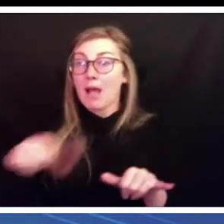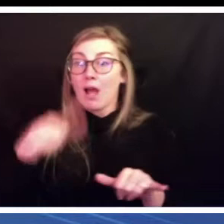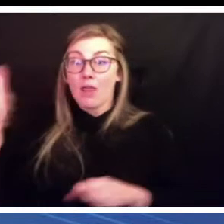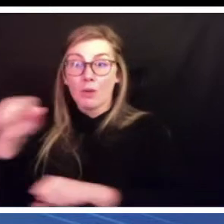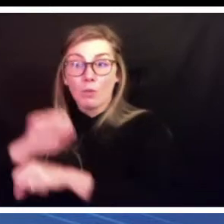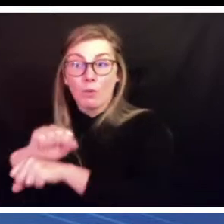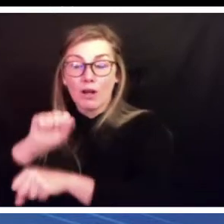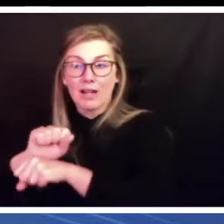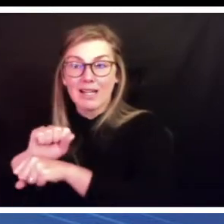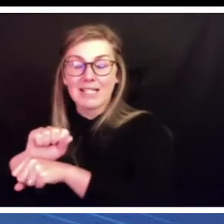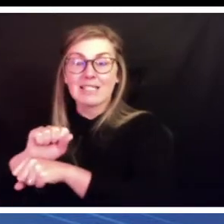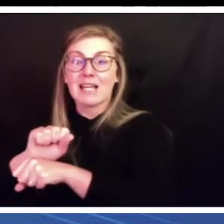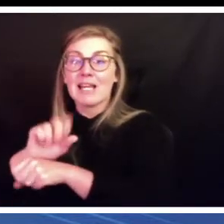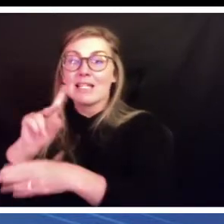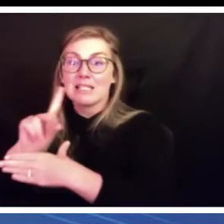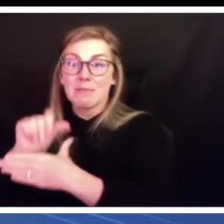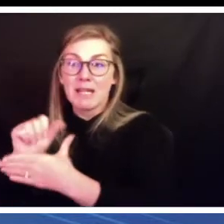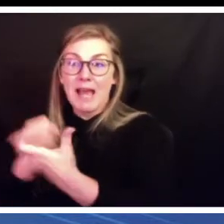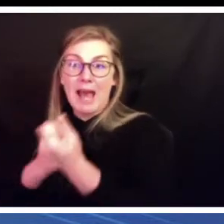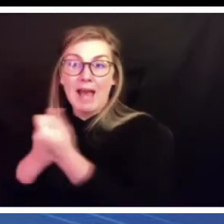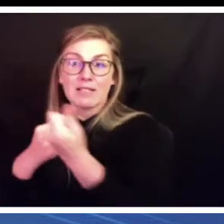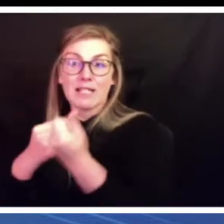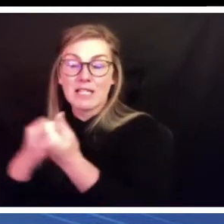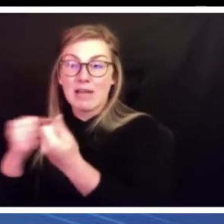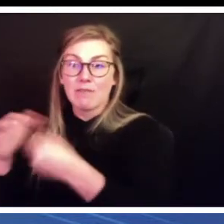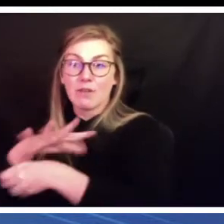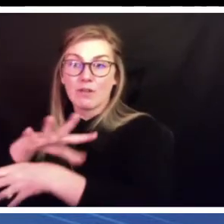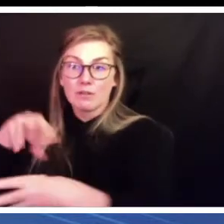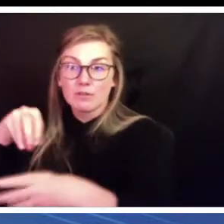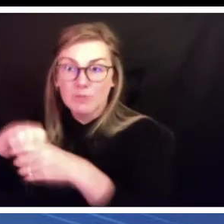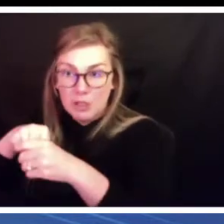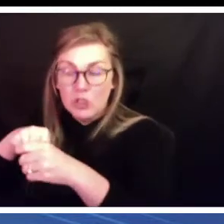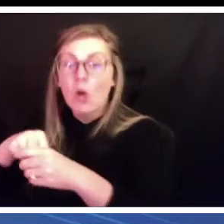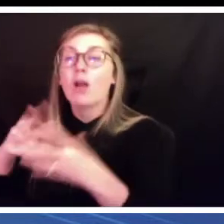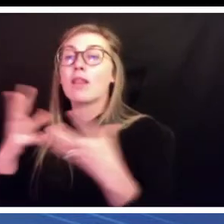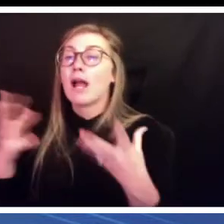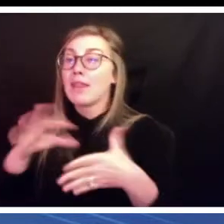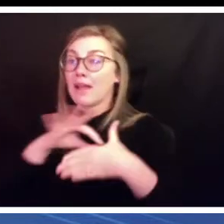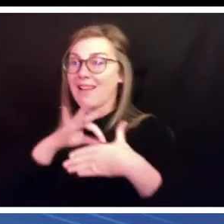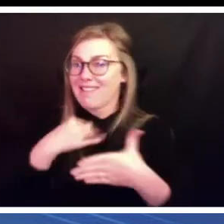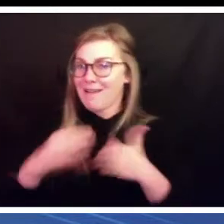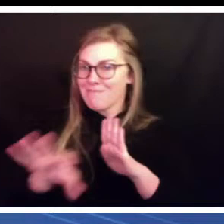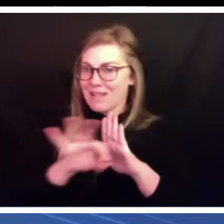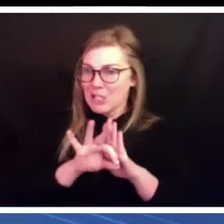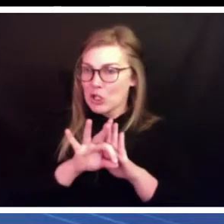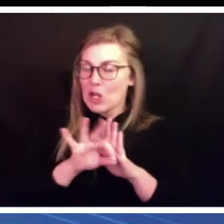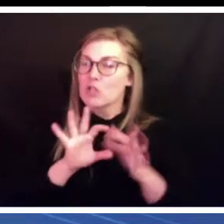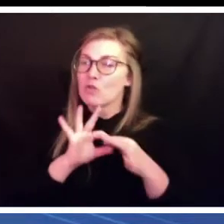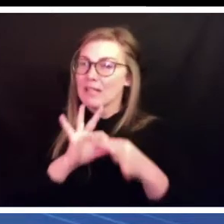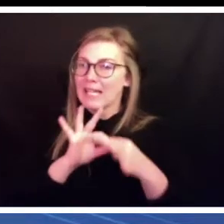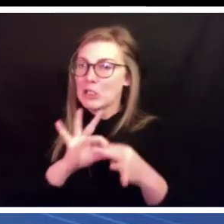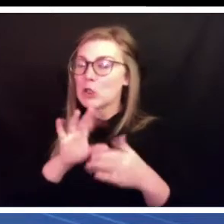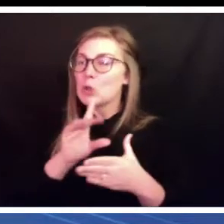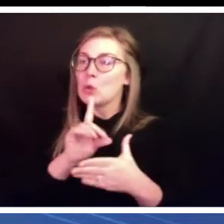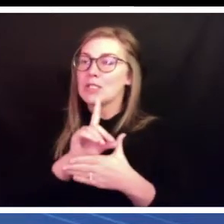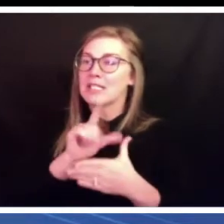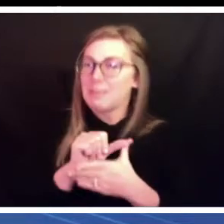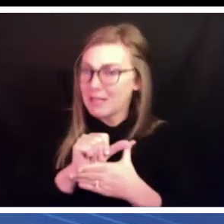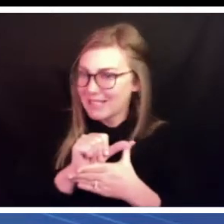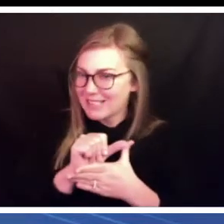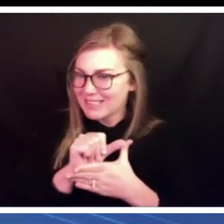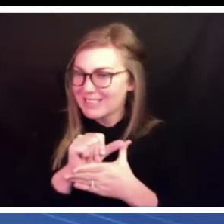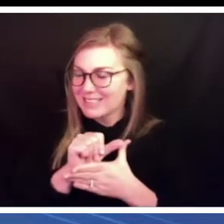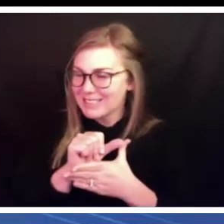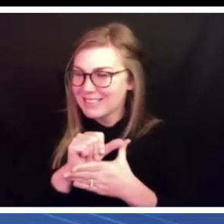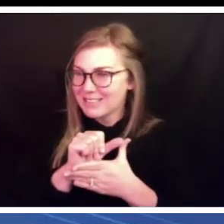content that I've covered also is about disability subjects or those that have disabilities that are making media. So again, I'm